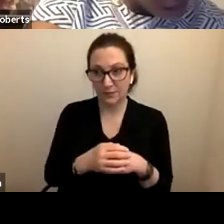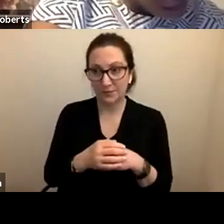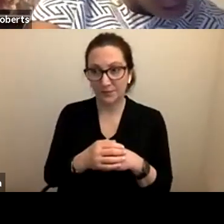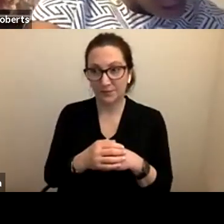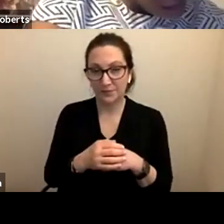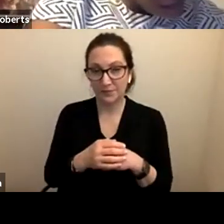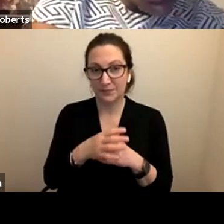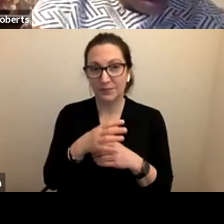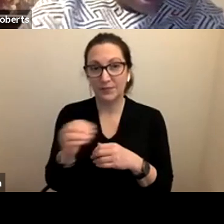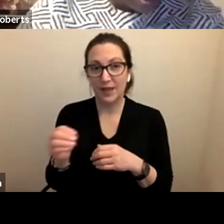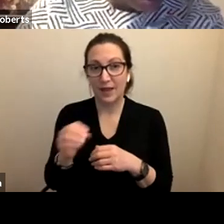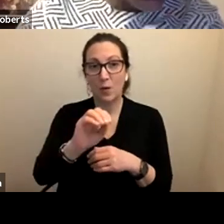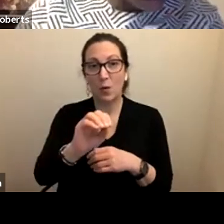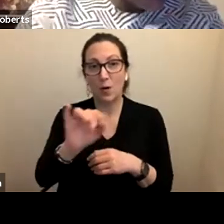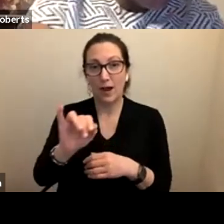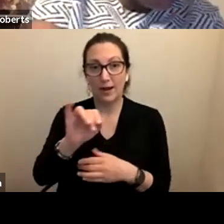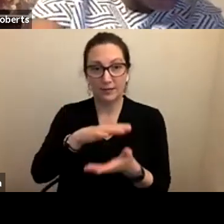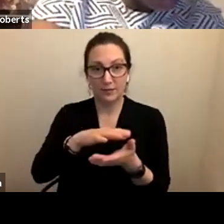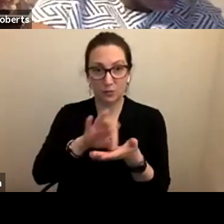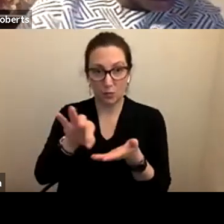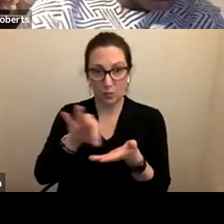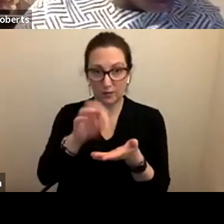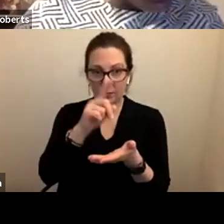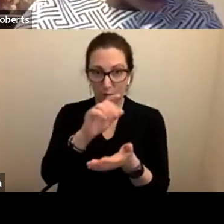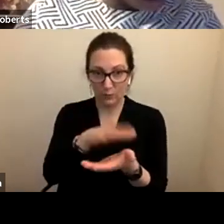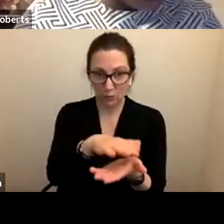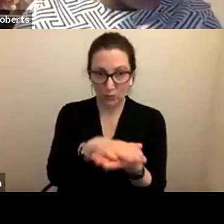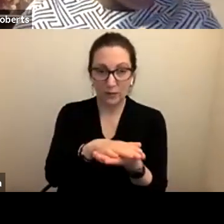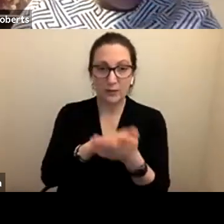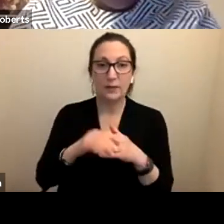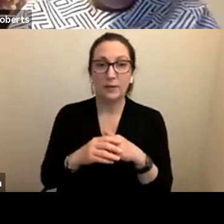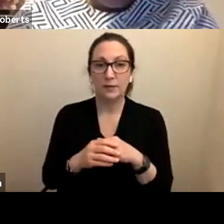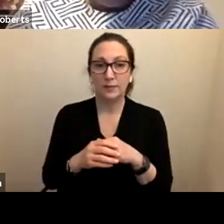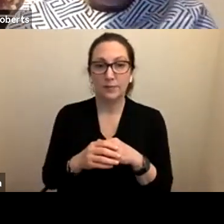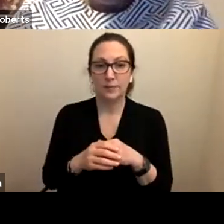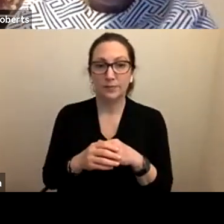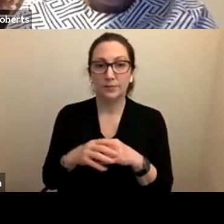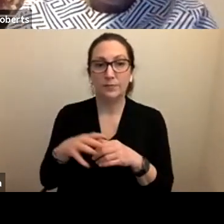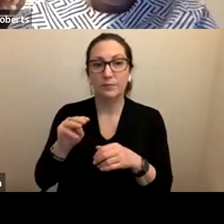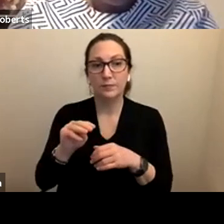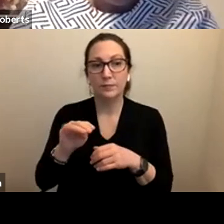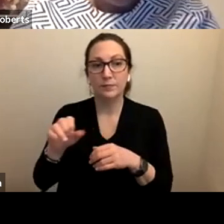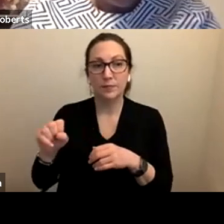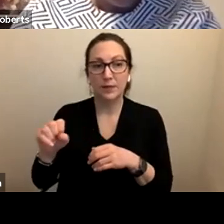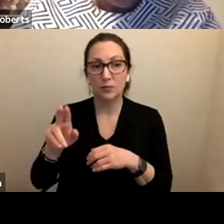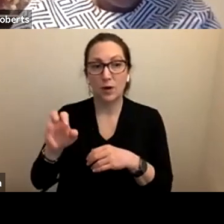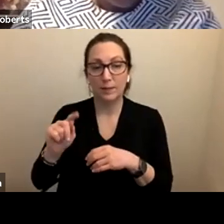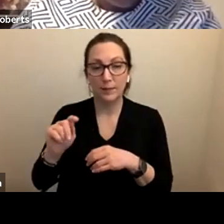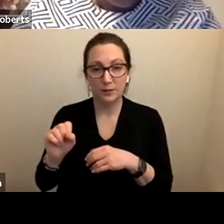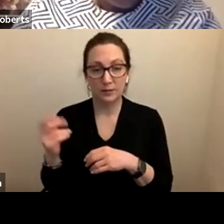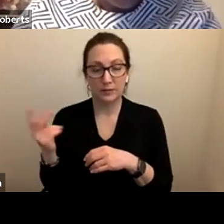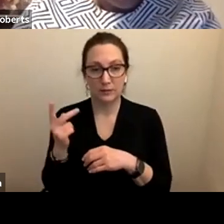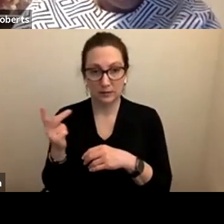and school OI scores. So that is, Ms. Roberts and I were finishing making